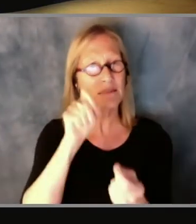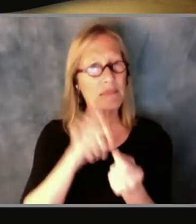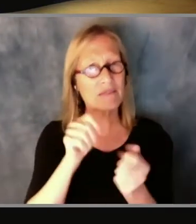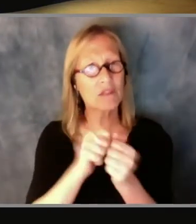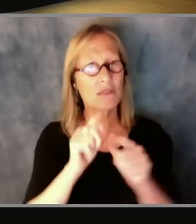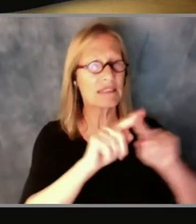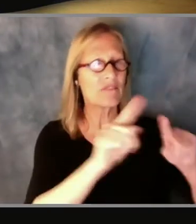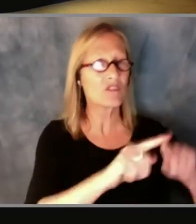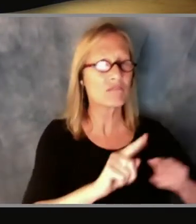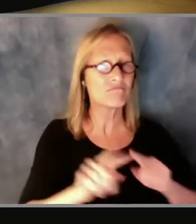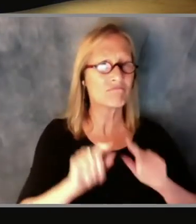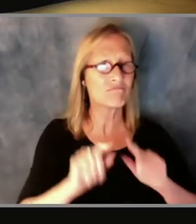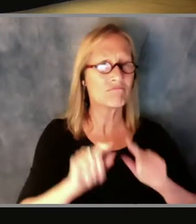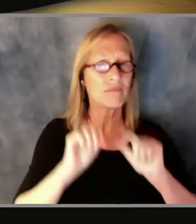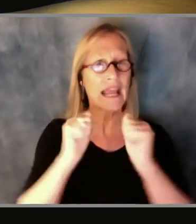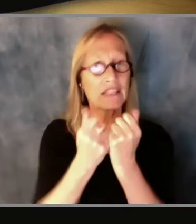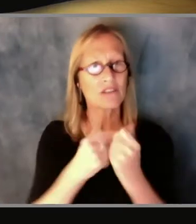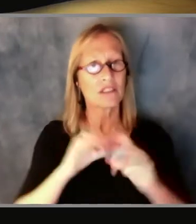have been